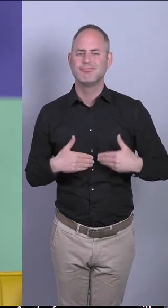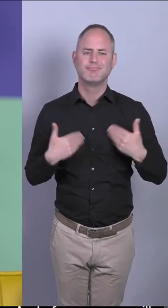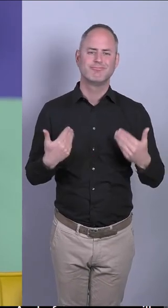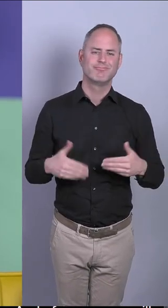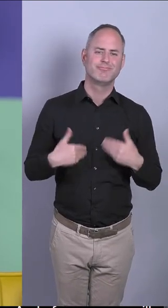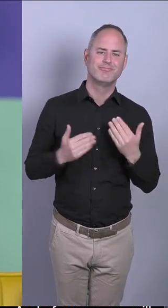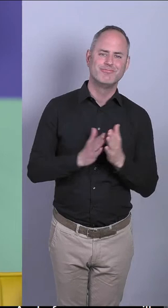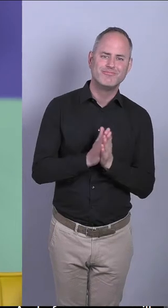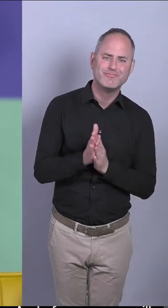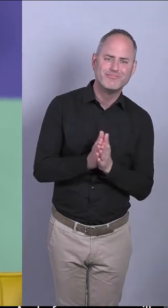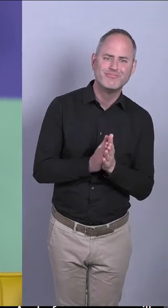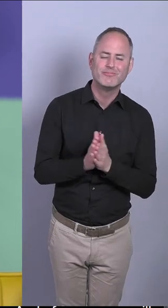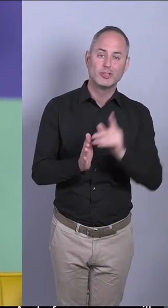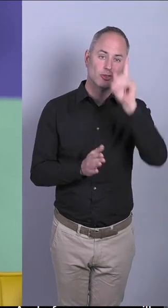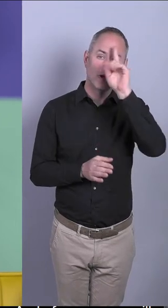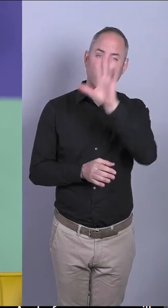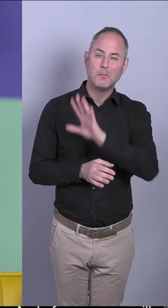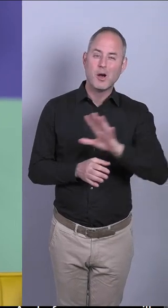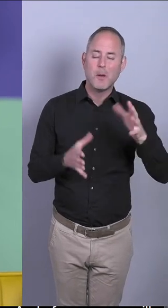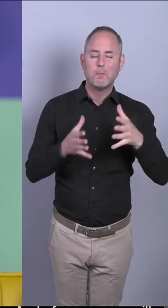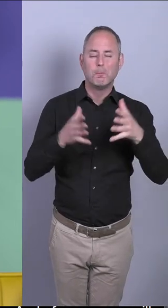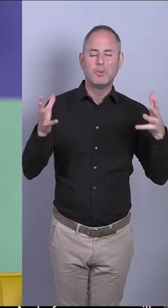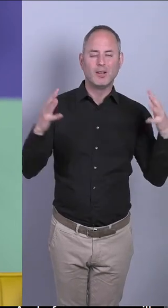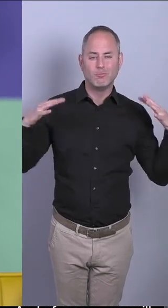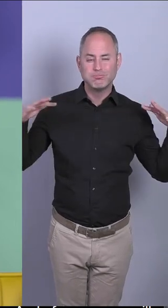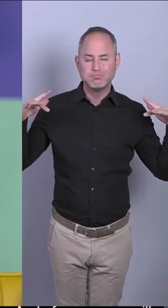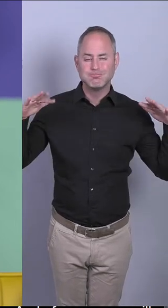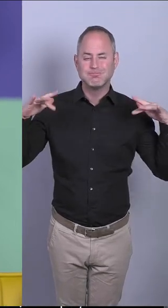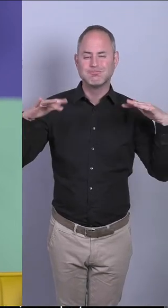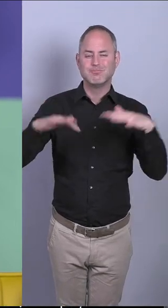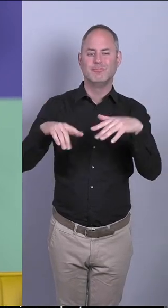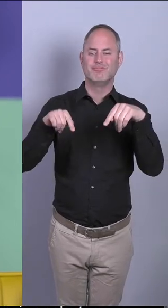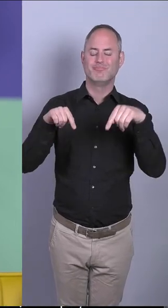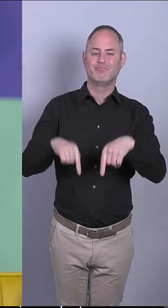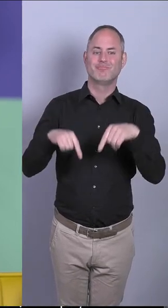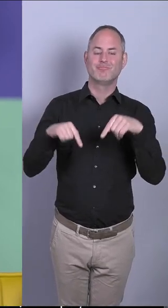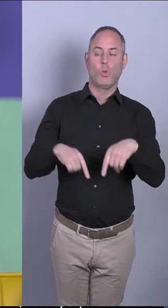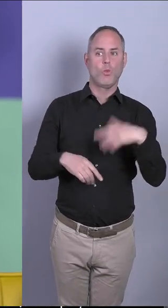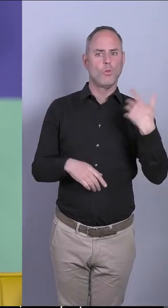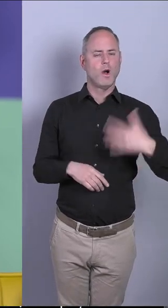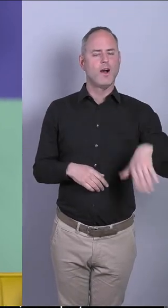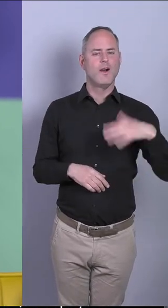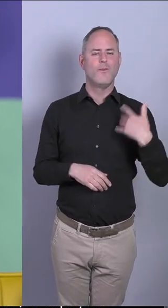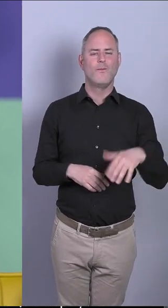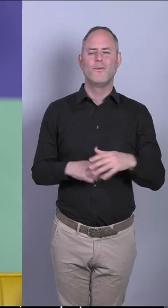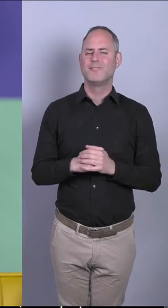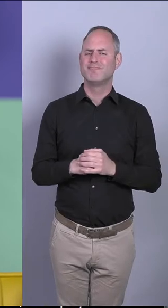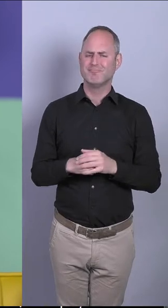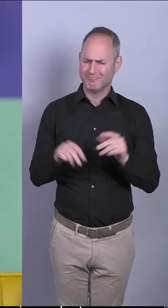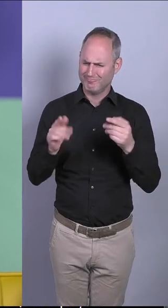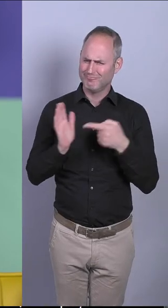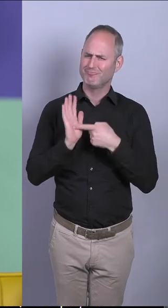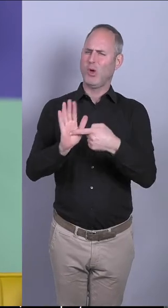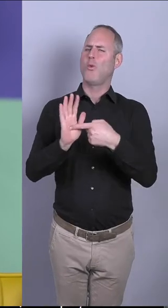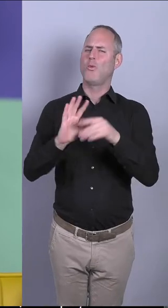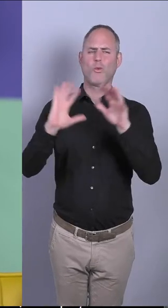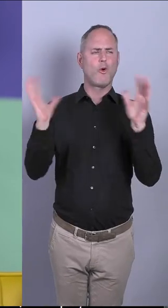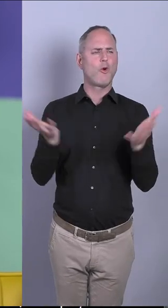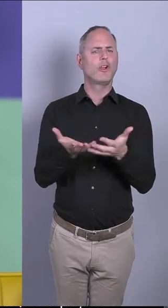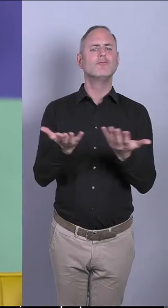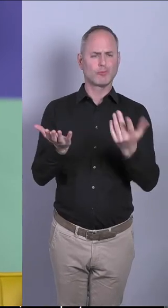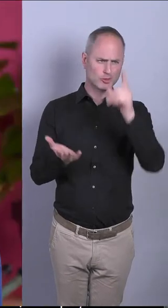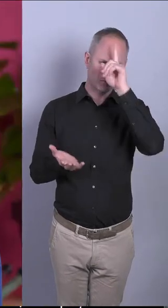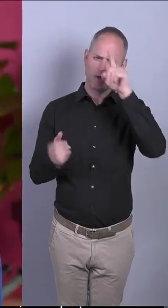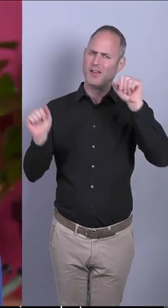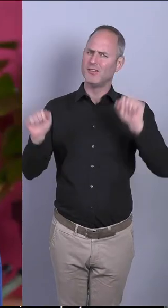enthusiastic. It is big sporting event here in Germany, and I want to show that Germany can do large